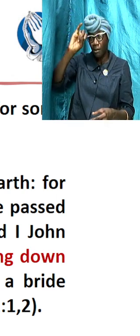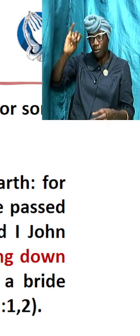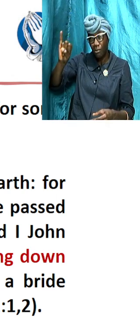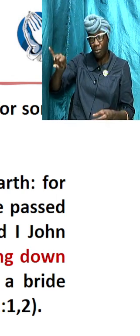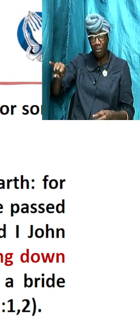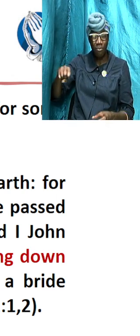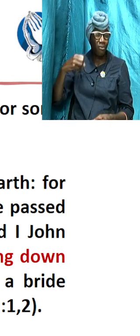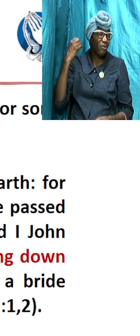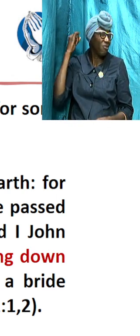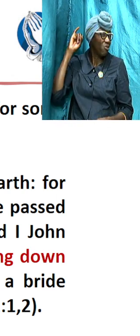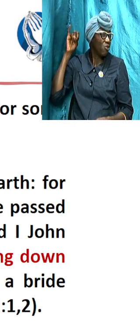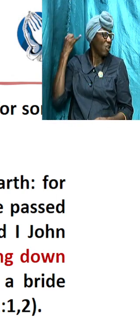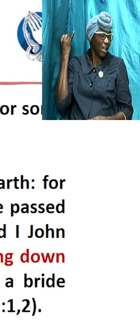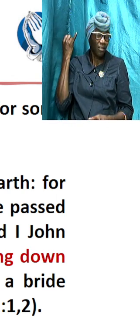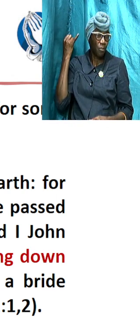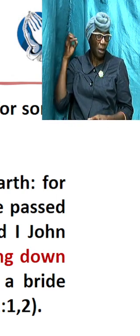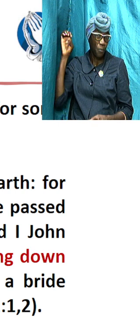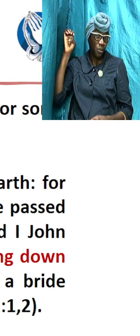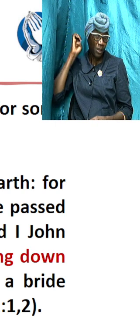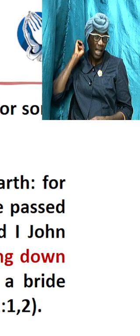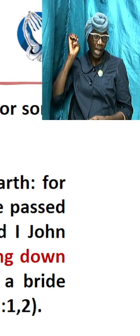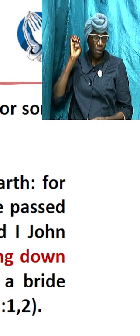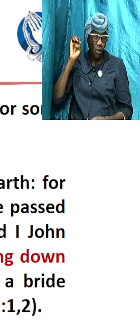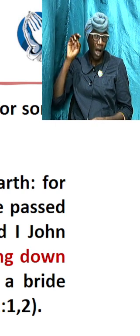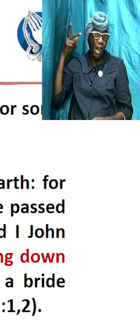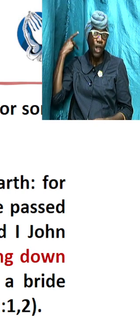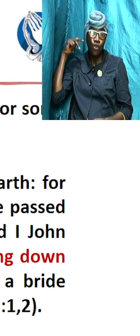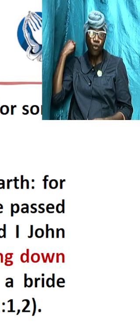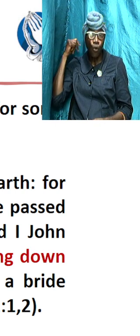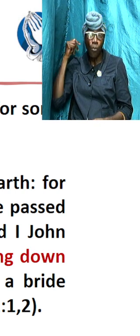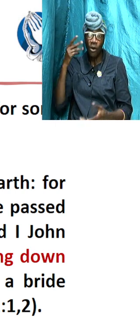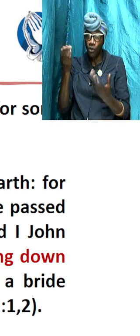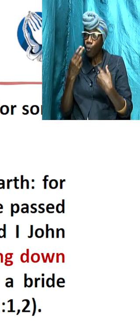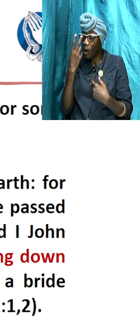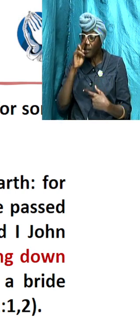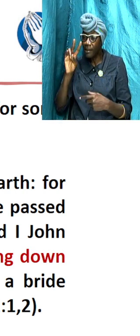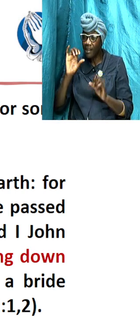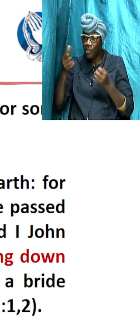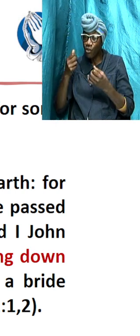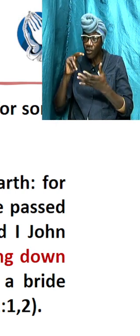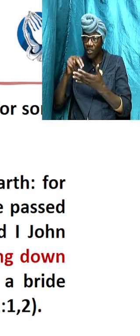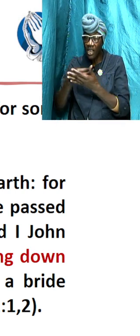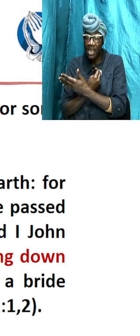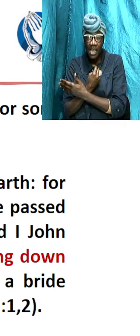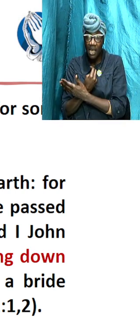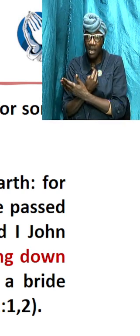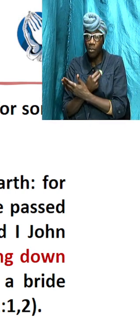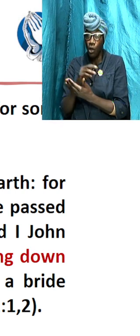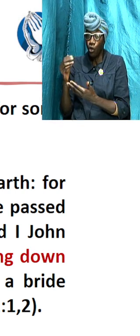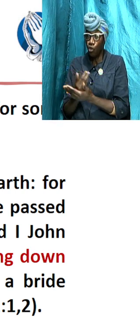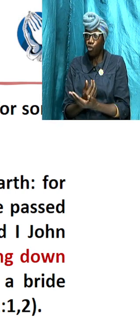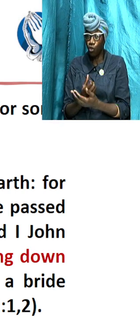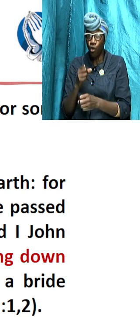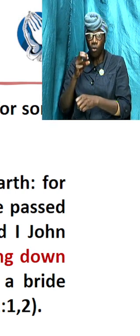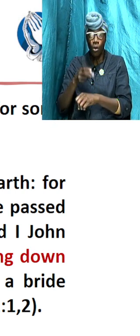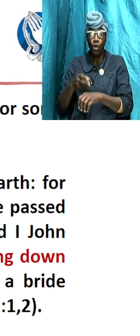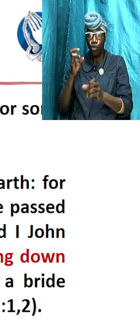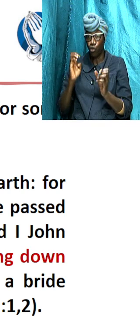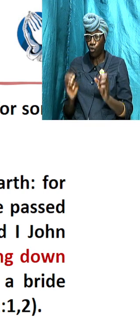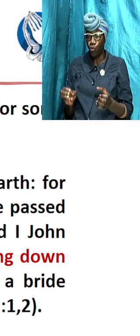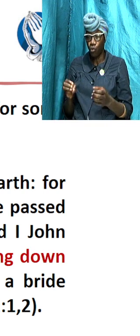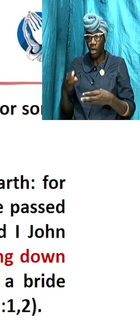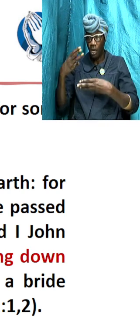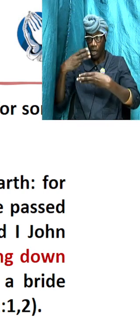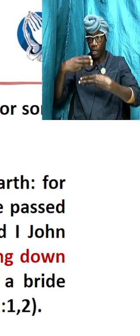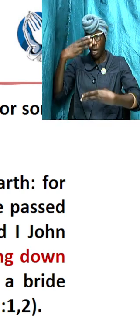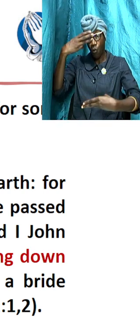emerald and the topaz. Oh my God, I want to see just to name a few of the stones. He said the walls of the city